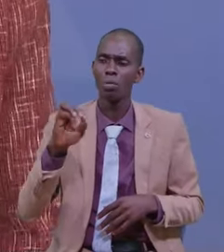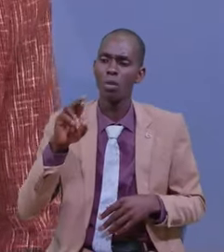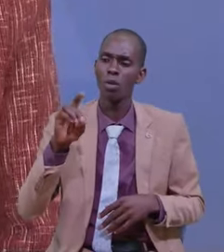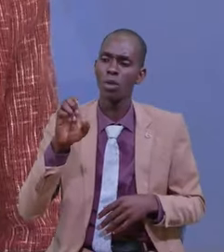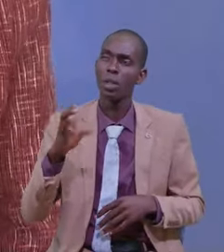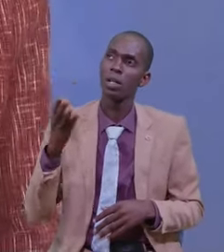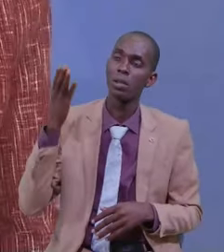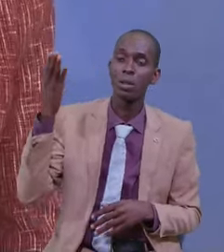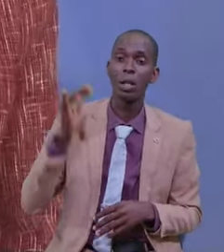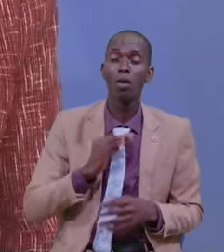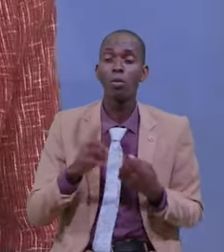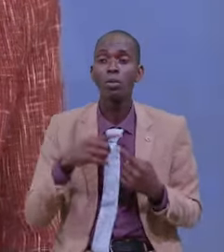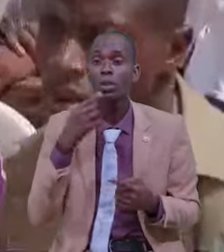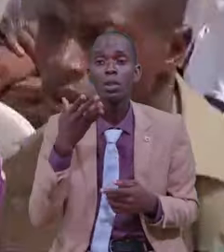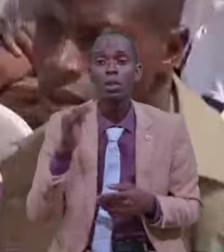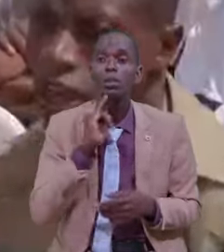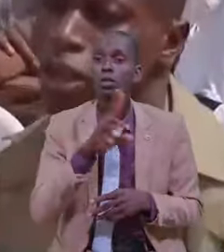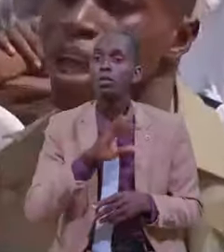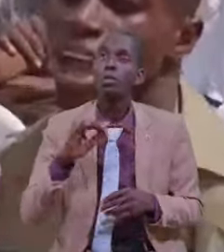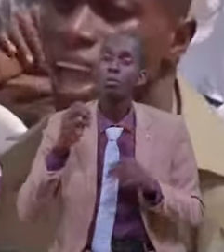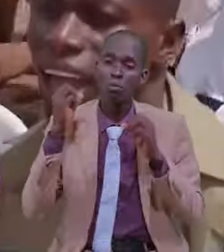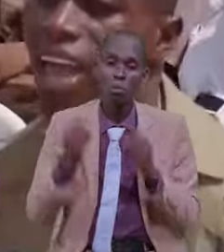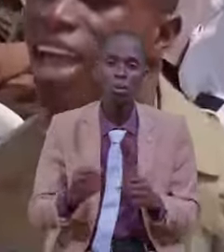you because you are the future champion.